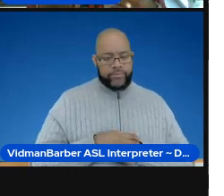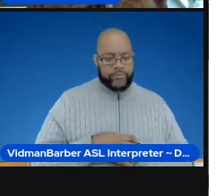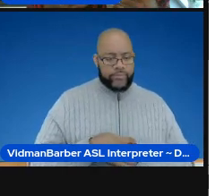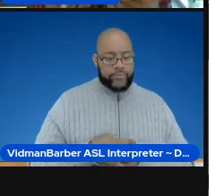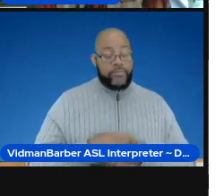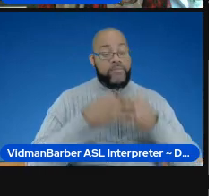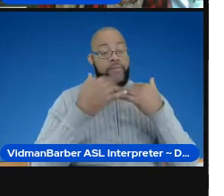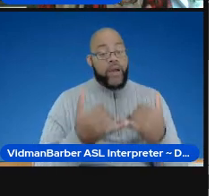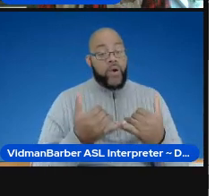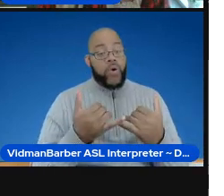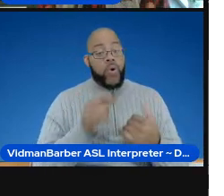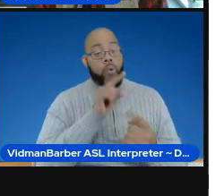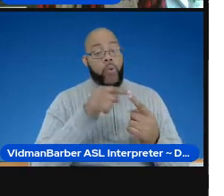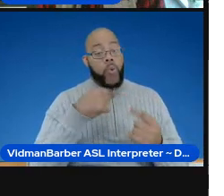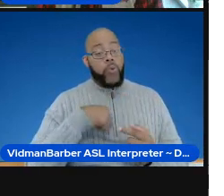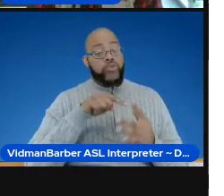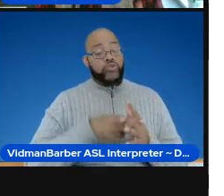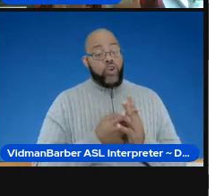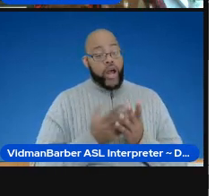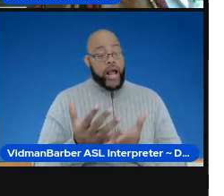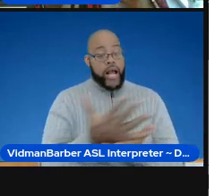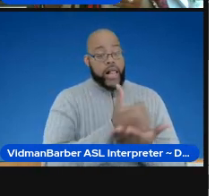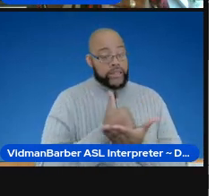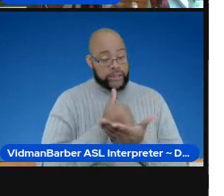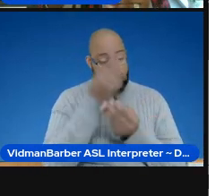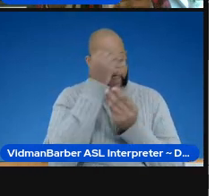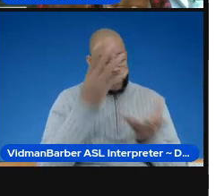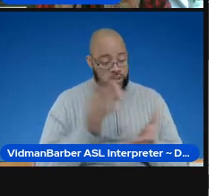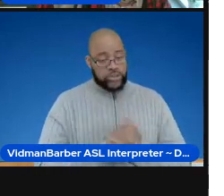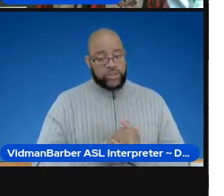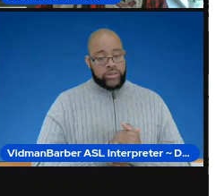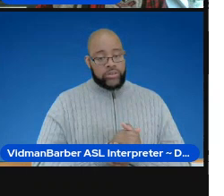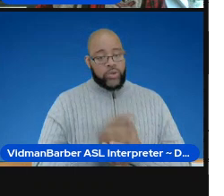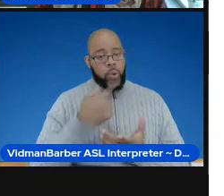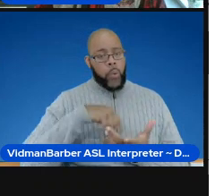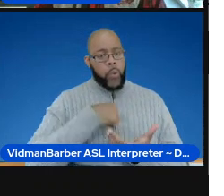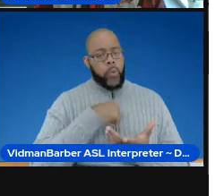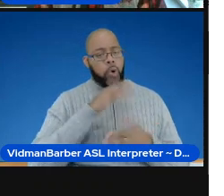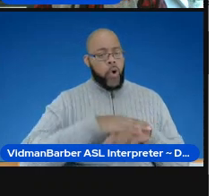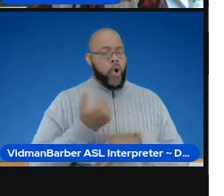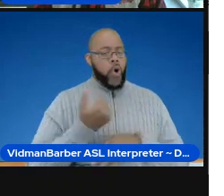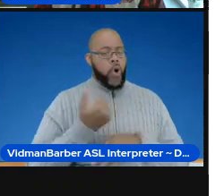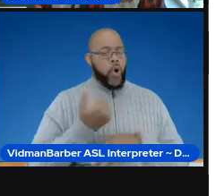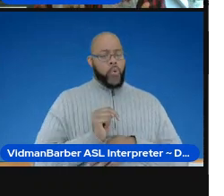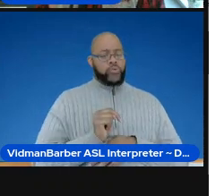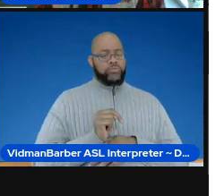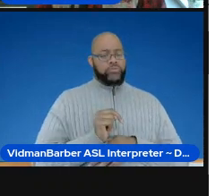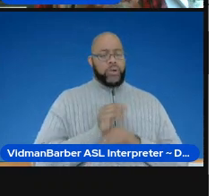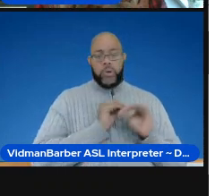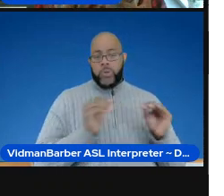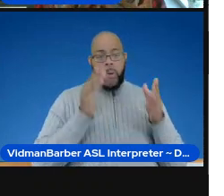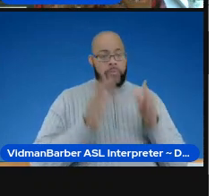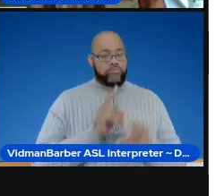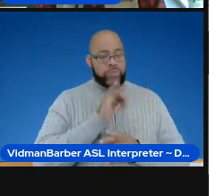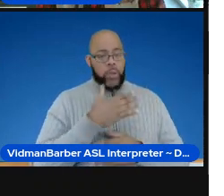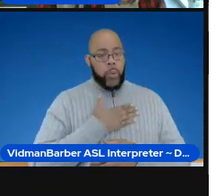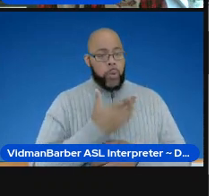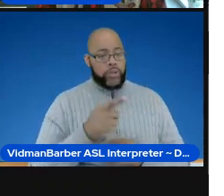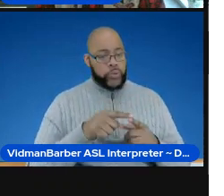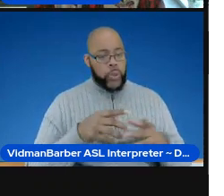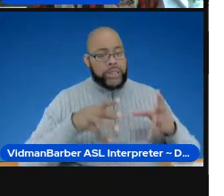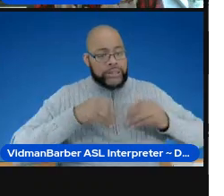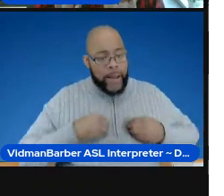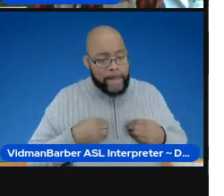Now, when we started collecting data, we were kind of on our own. No one was really willing to